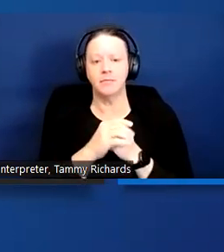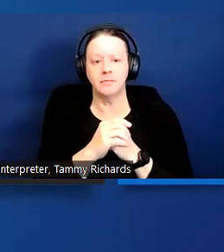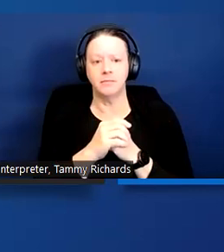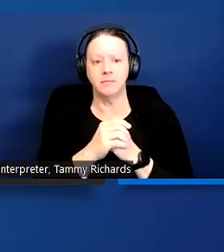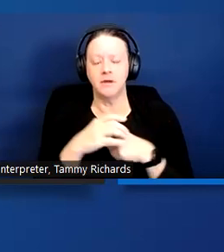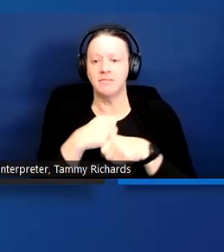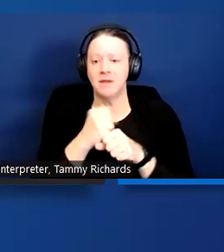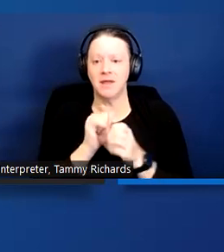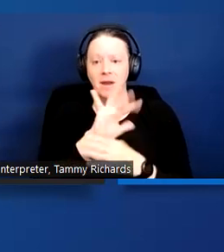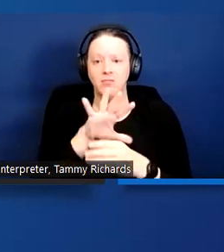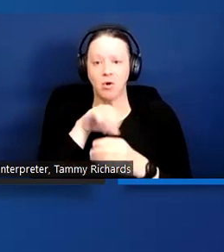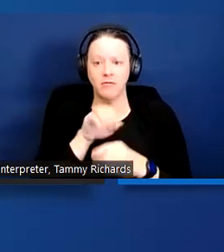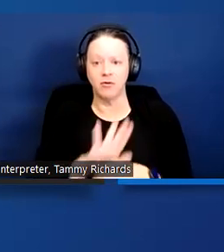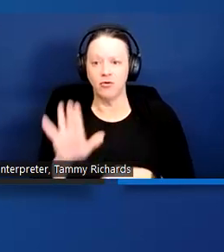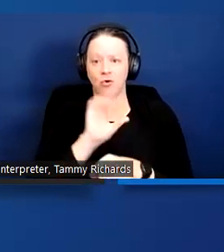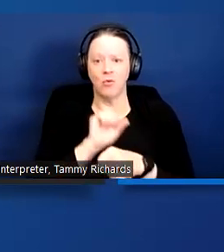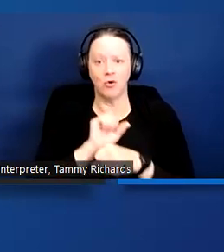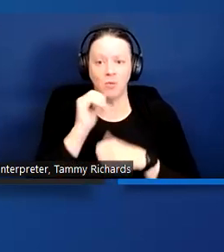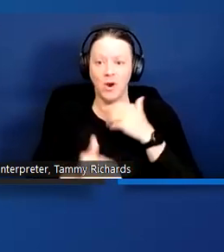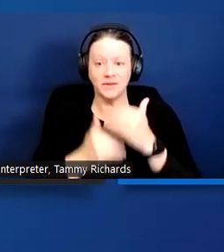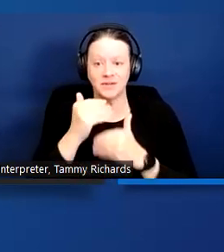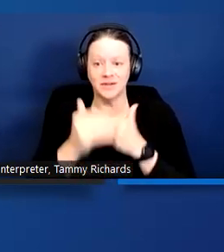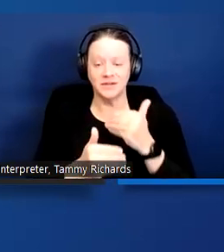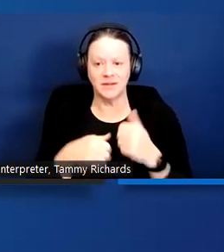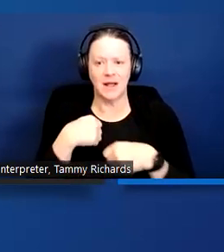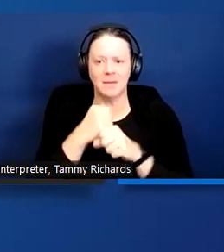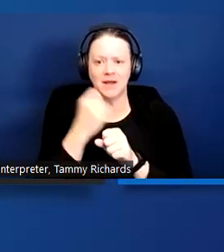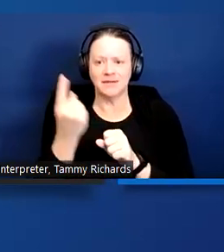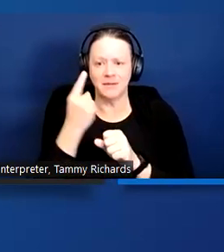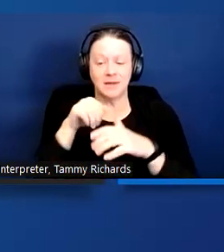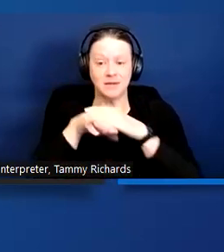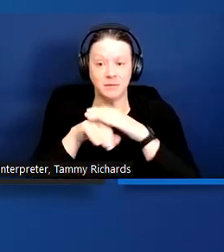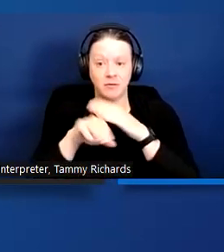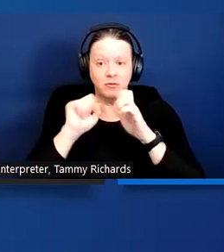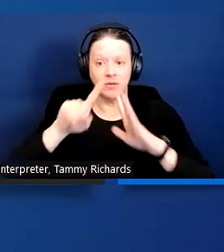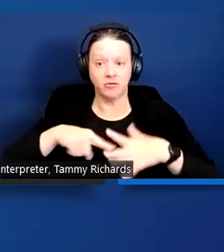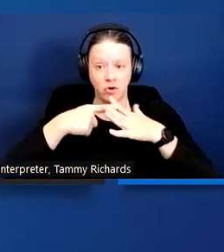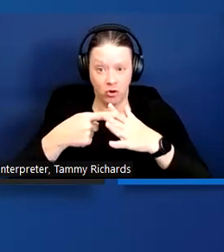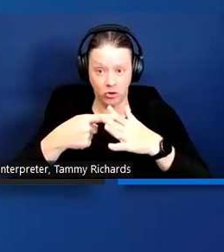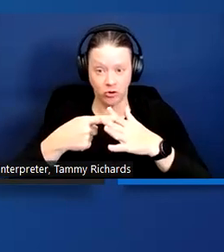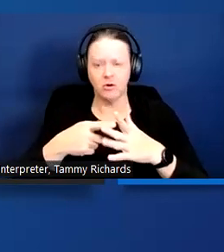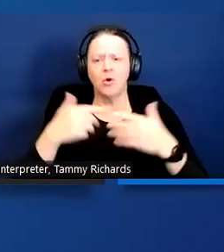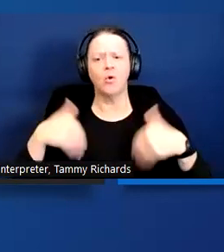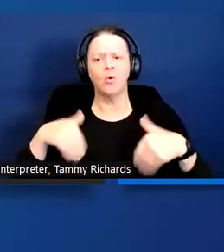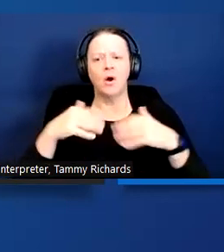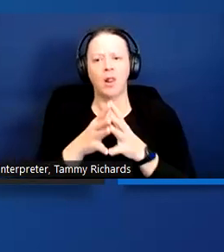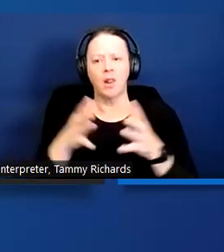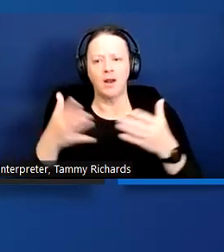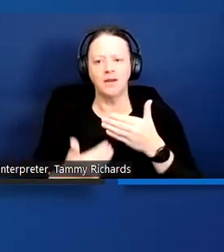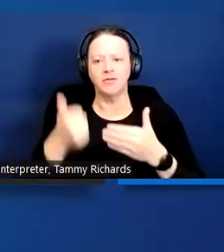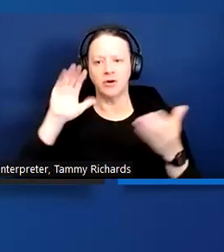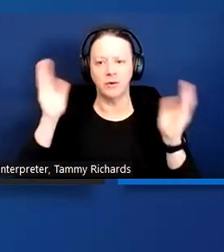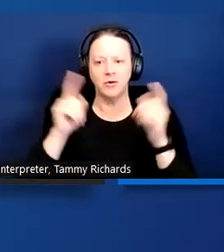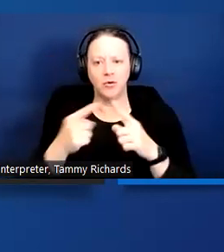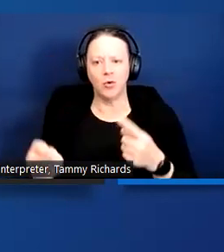making it part of your work process, because making something accessible from the start is a lot easier than trying to go back